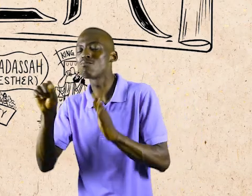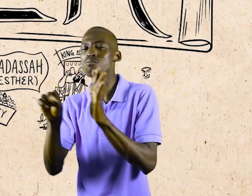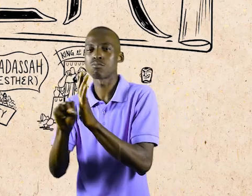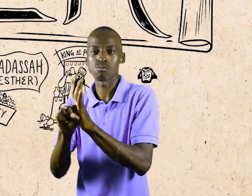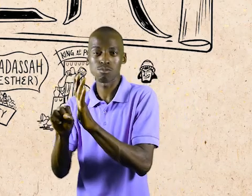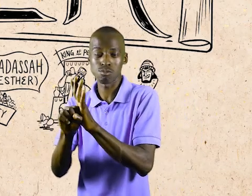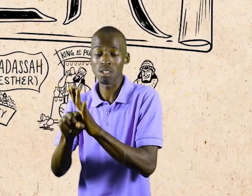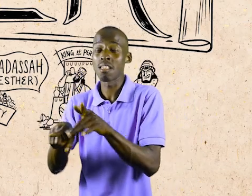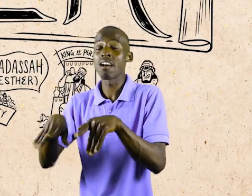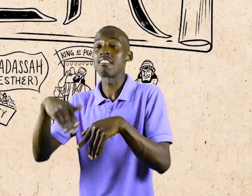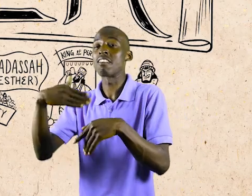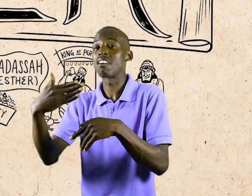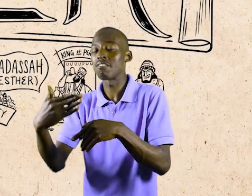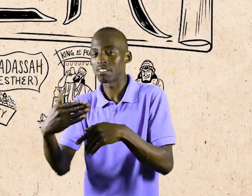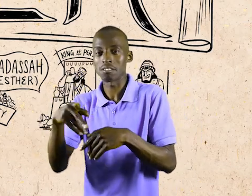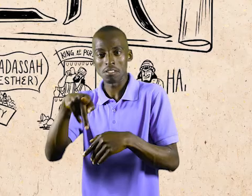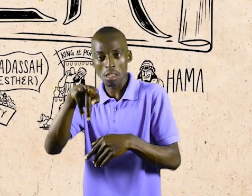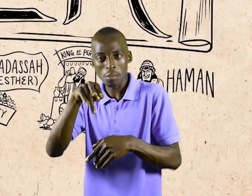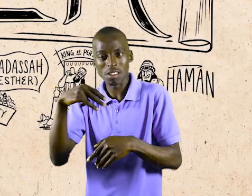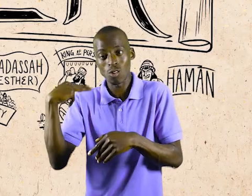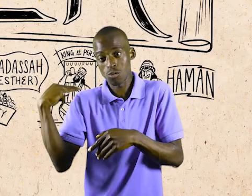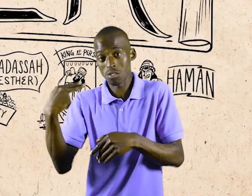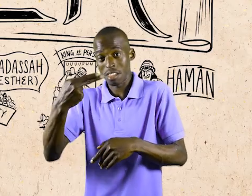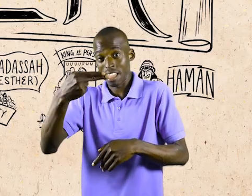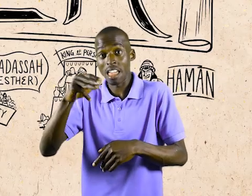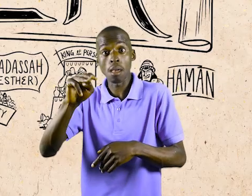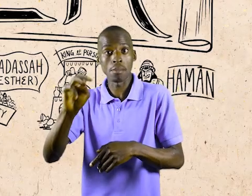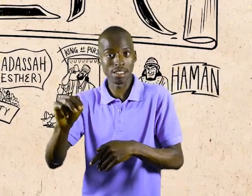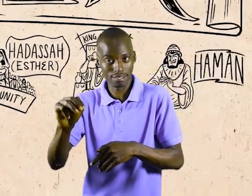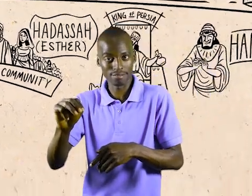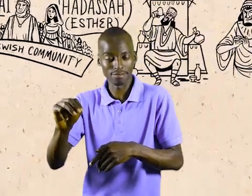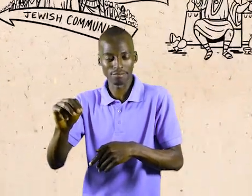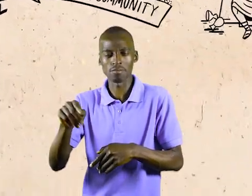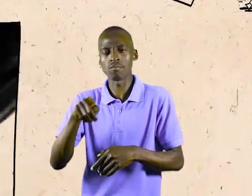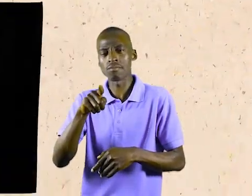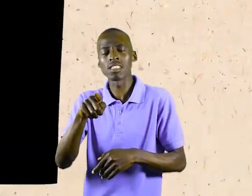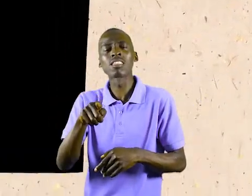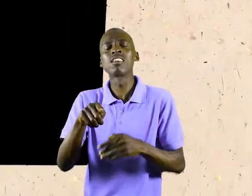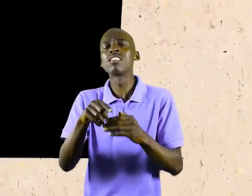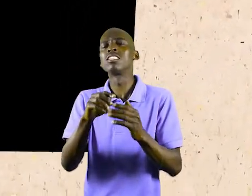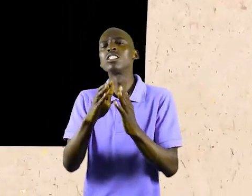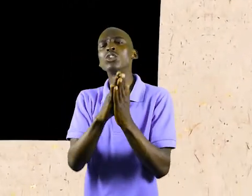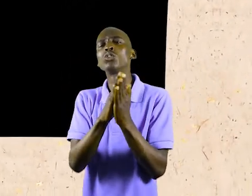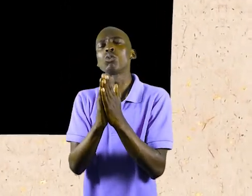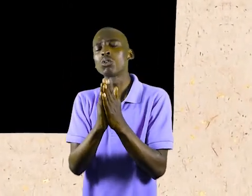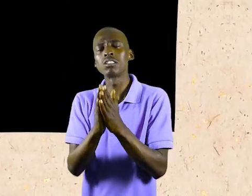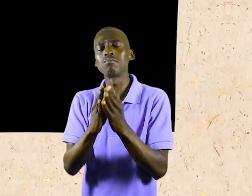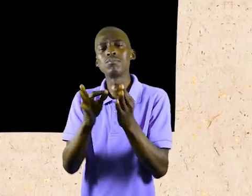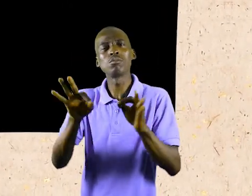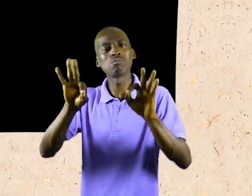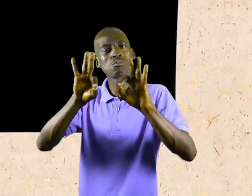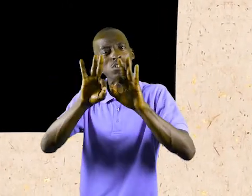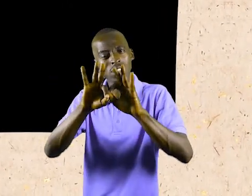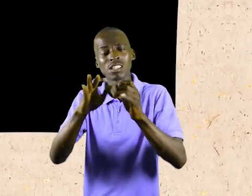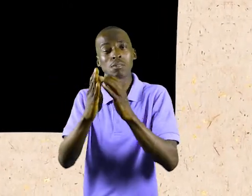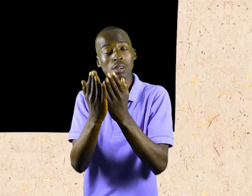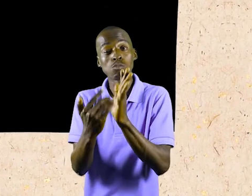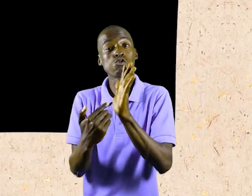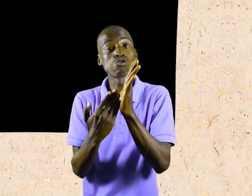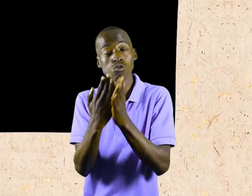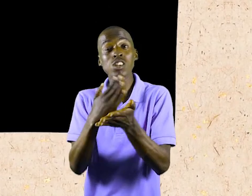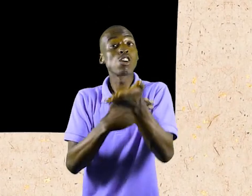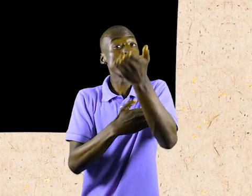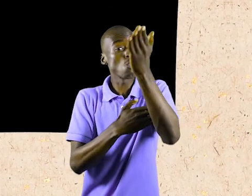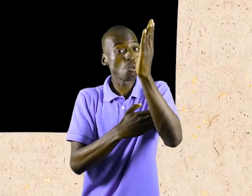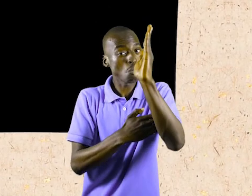story. And then there's the Persian official Haman, the cunning villain. Now, this is a curious book in the Bible, mainly for the fact that God